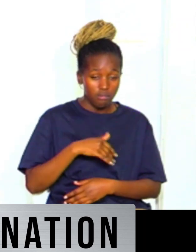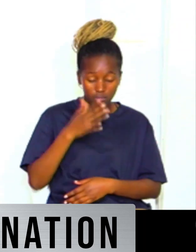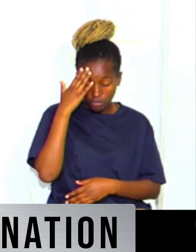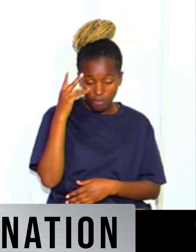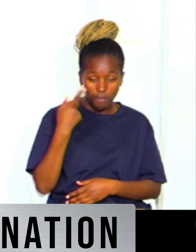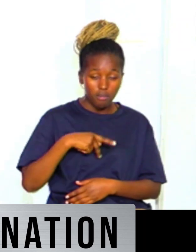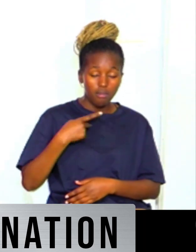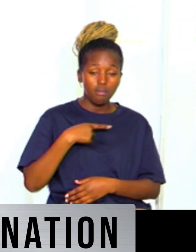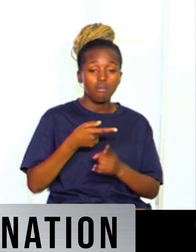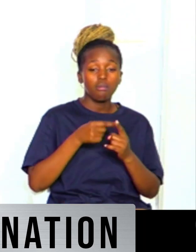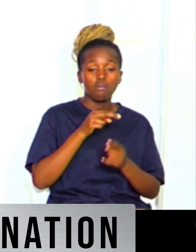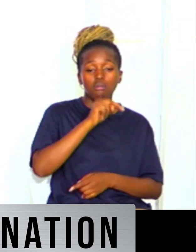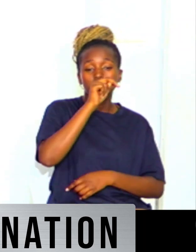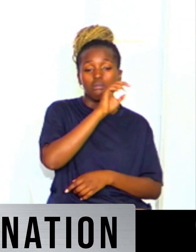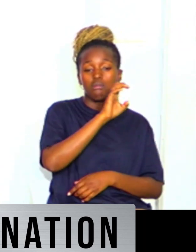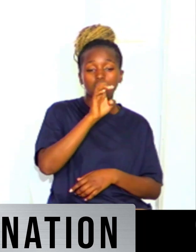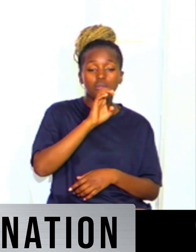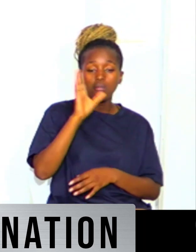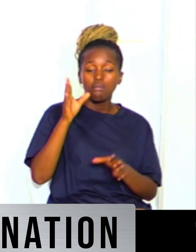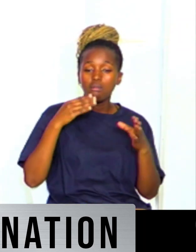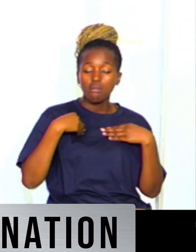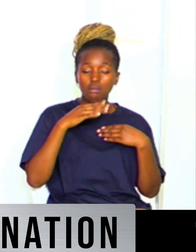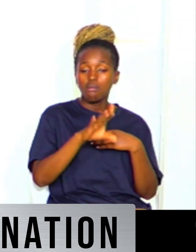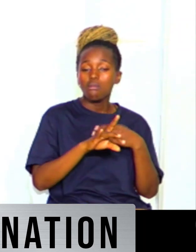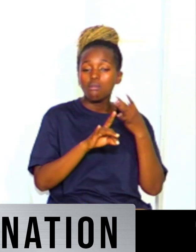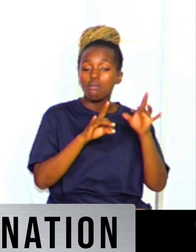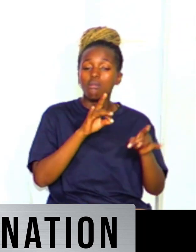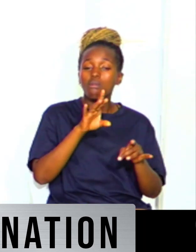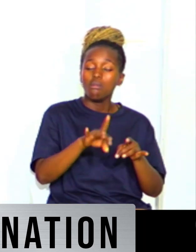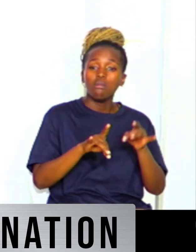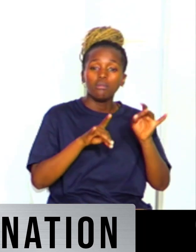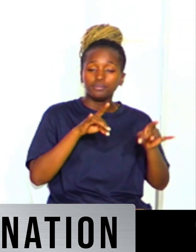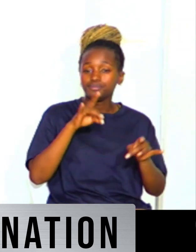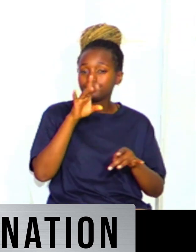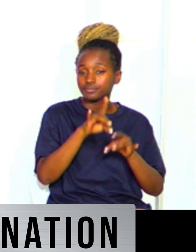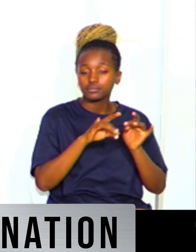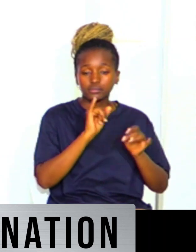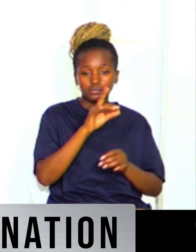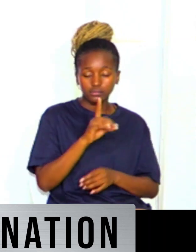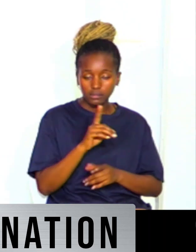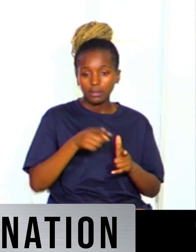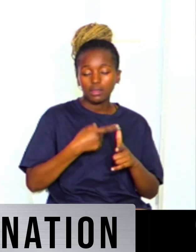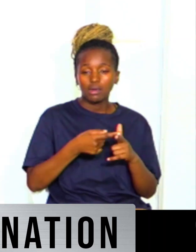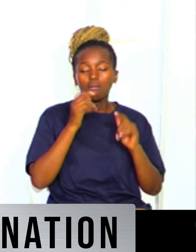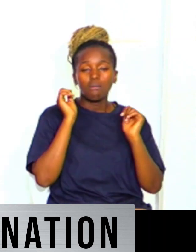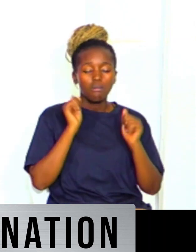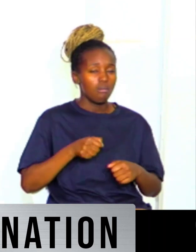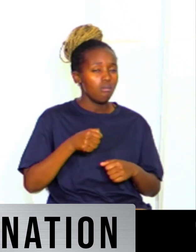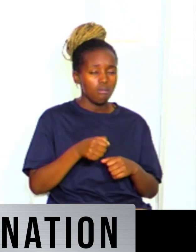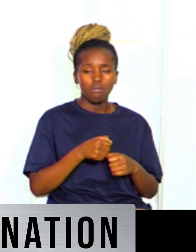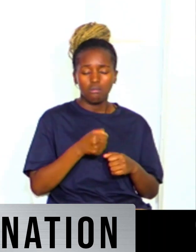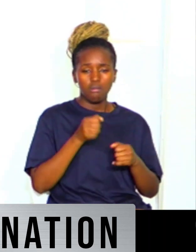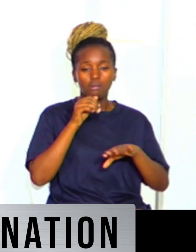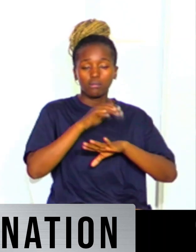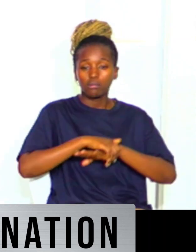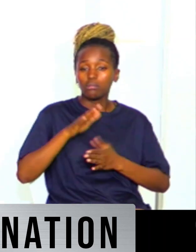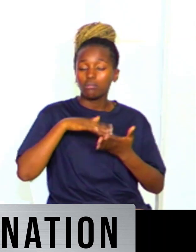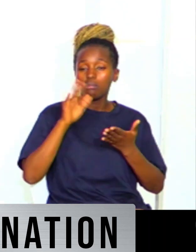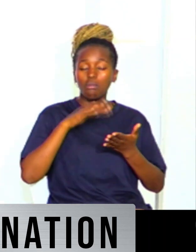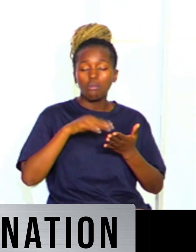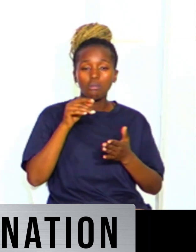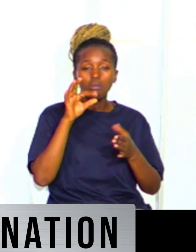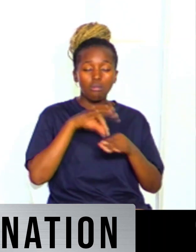ID without being vetted. The president is calculating. Hizi vitu zote anafanya ni hesabu. He knows very well that I cannot bank on